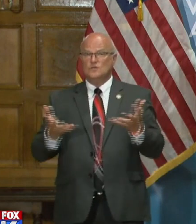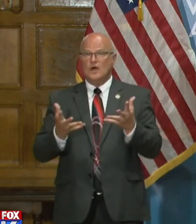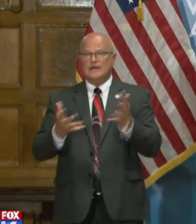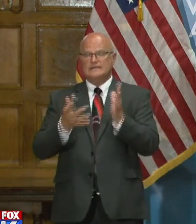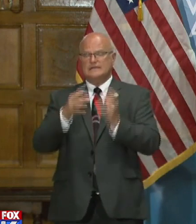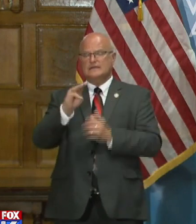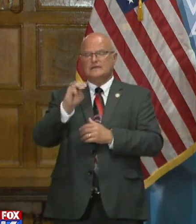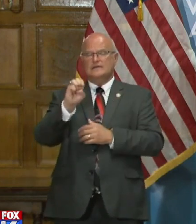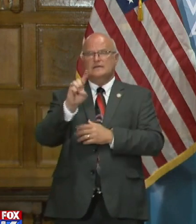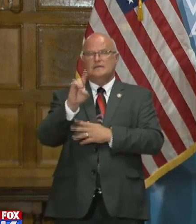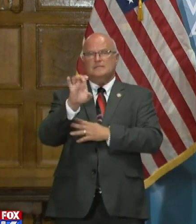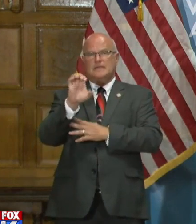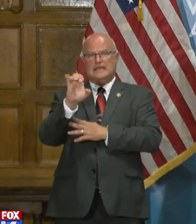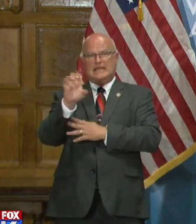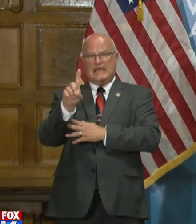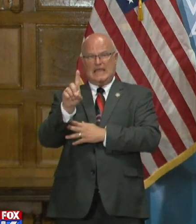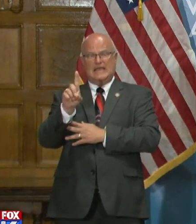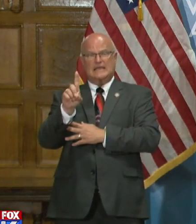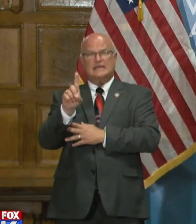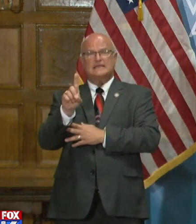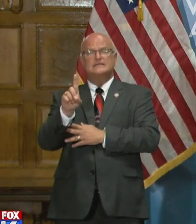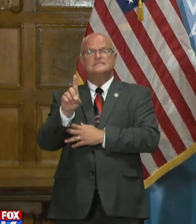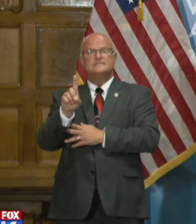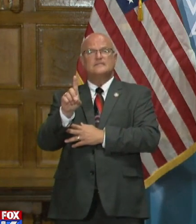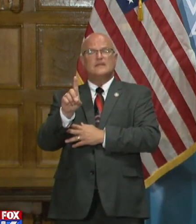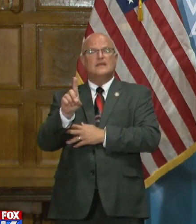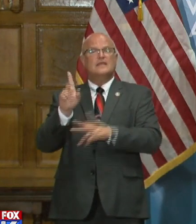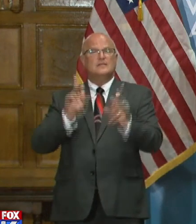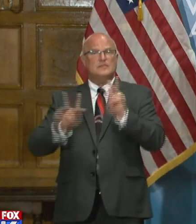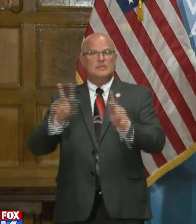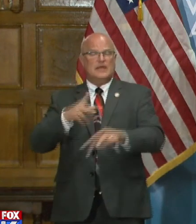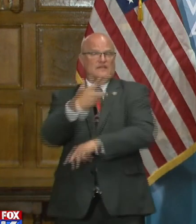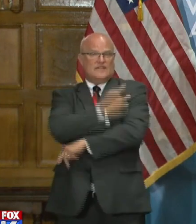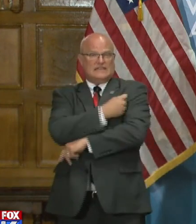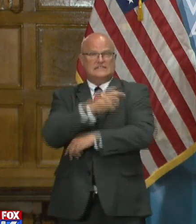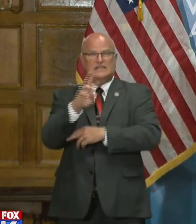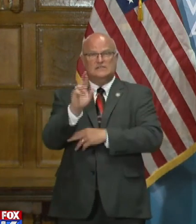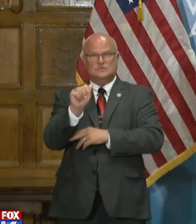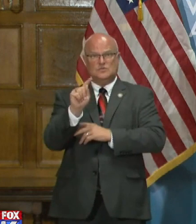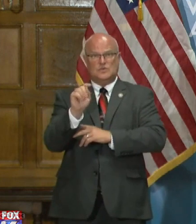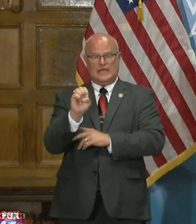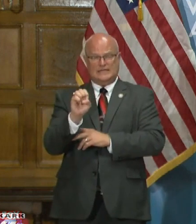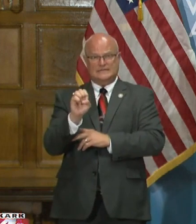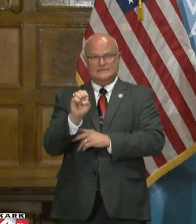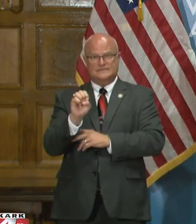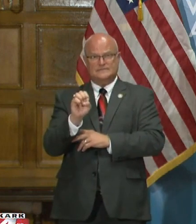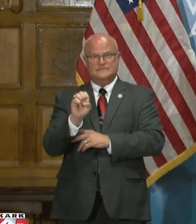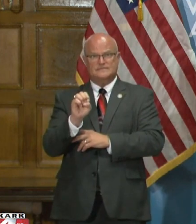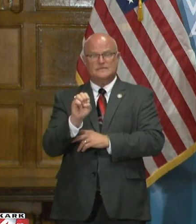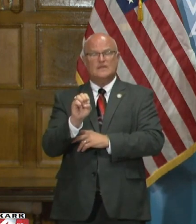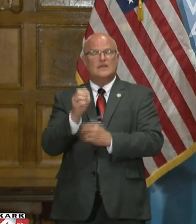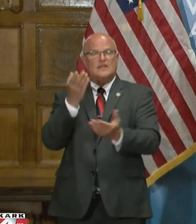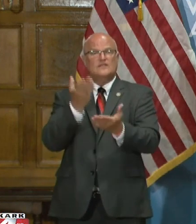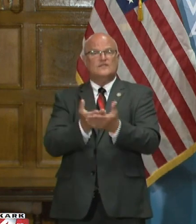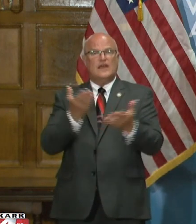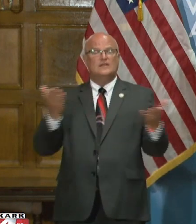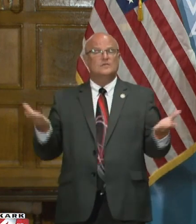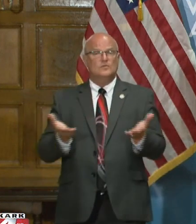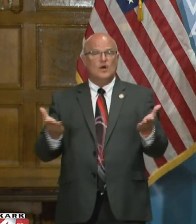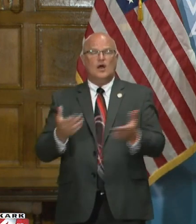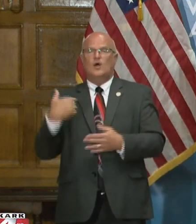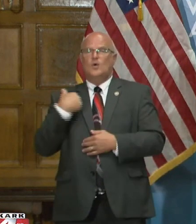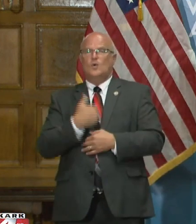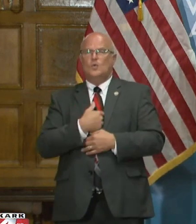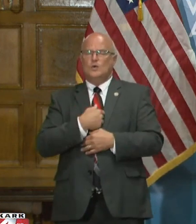our Medicaid beneficiaries and their vaccination rates. The fact is that